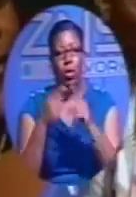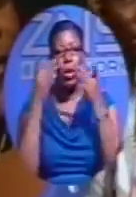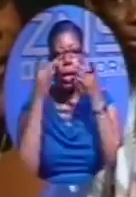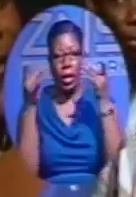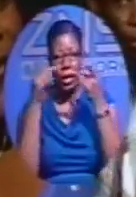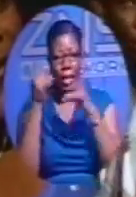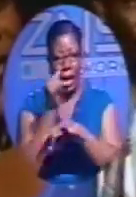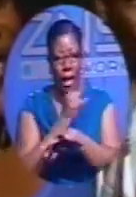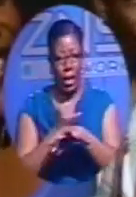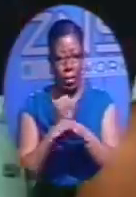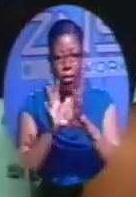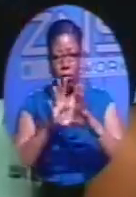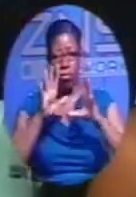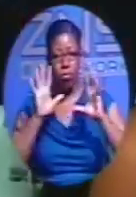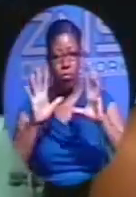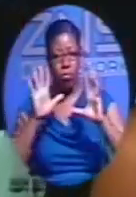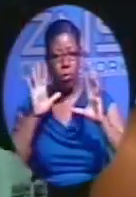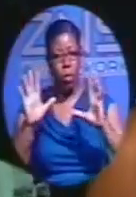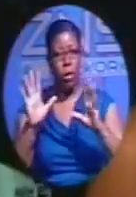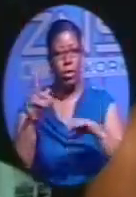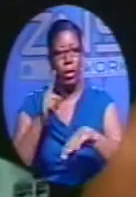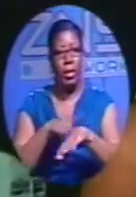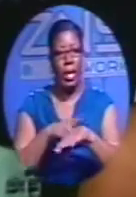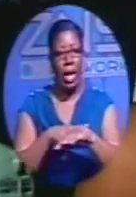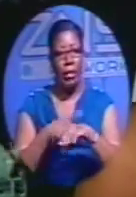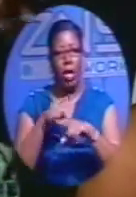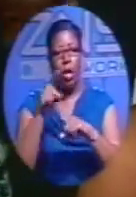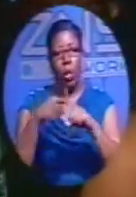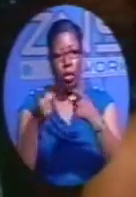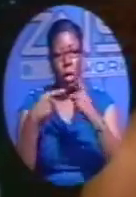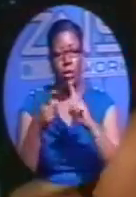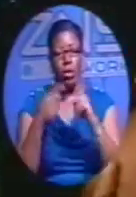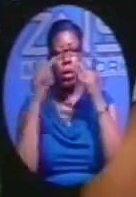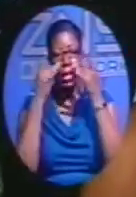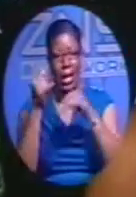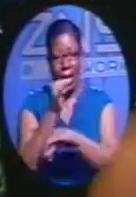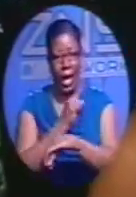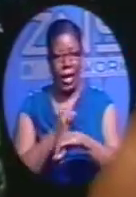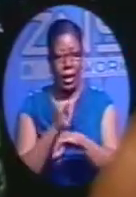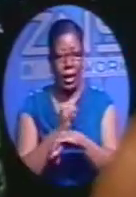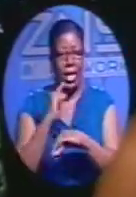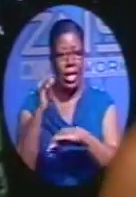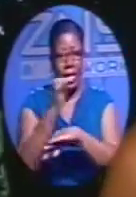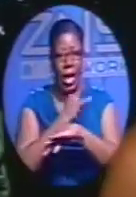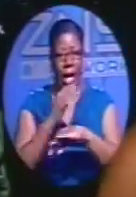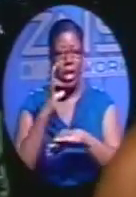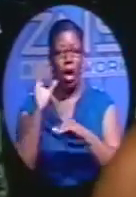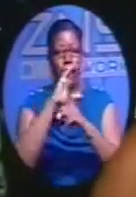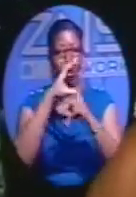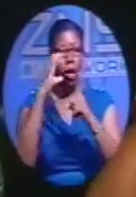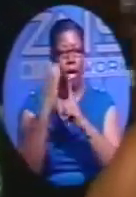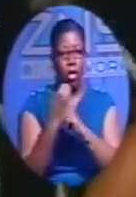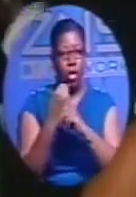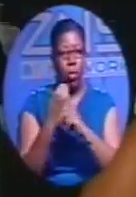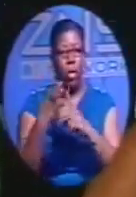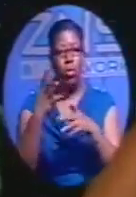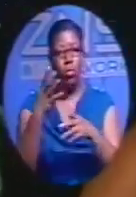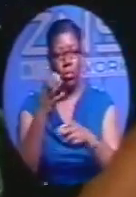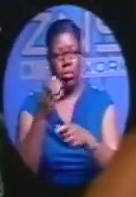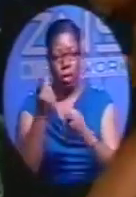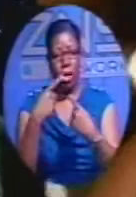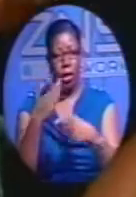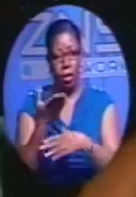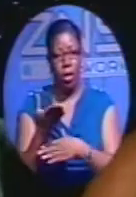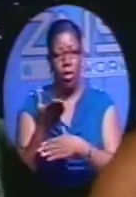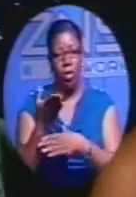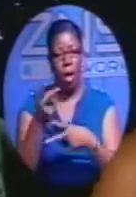be a grand, grand time. Once you come to Cat Island, you will have a marvelous time. Cat Island is the island of culture. So once you get there,